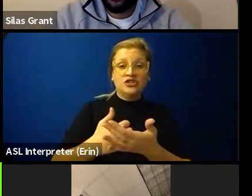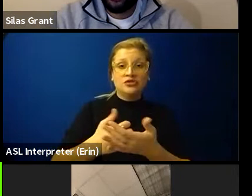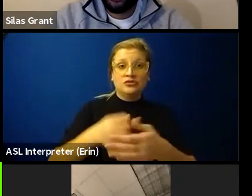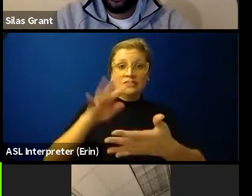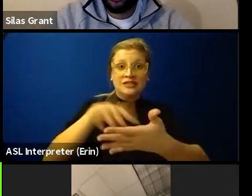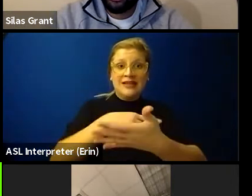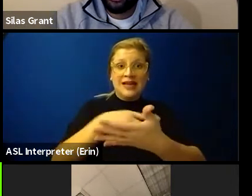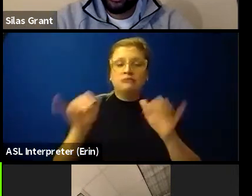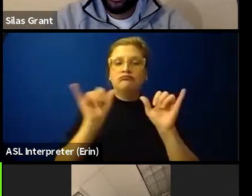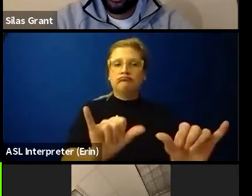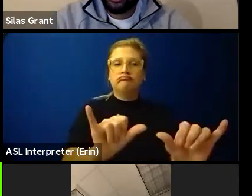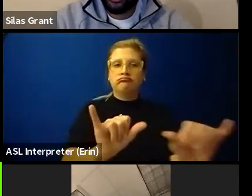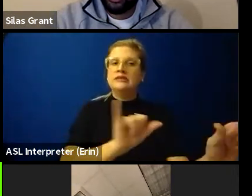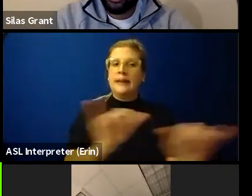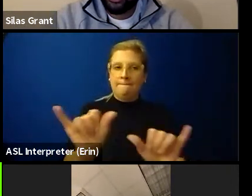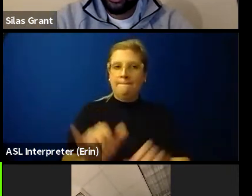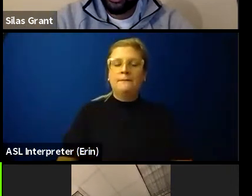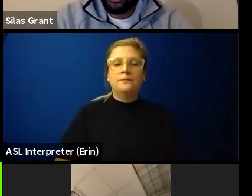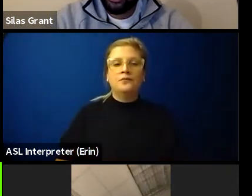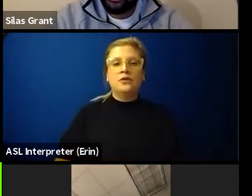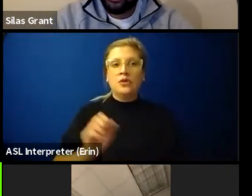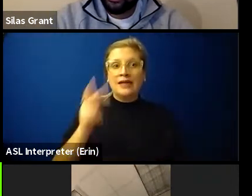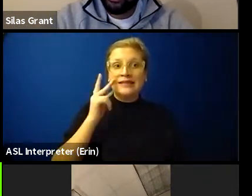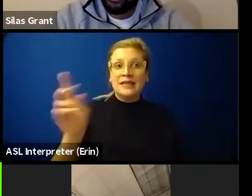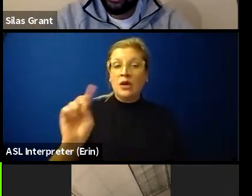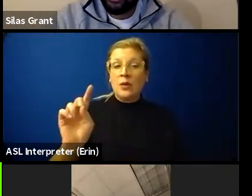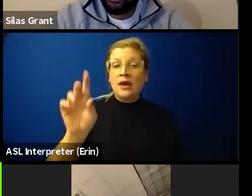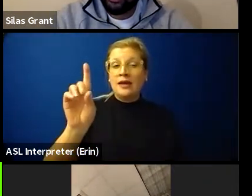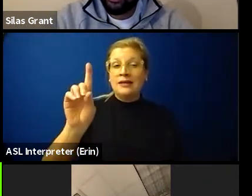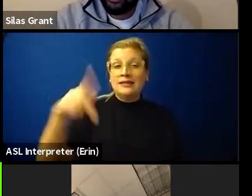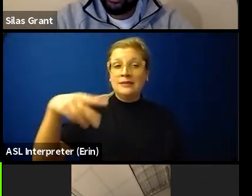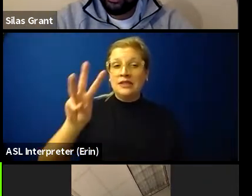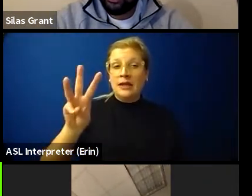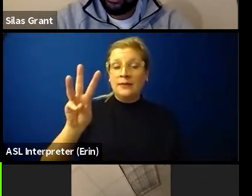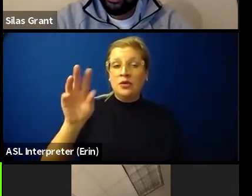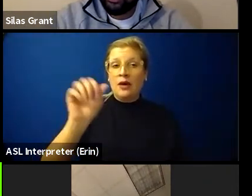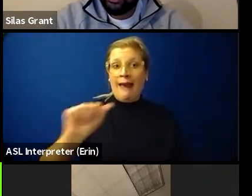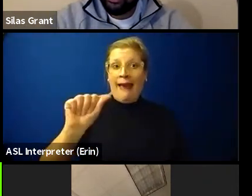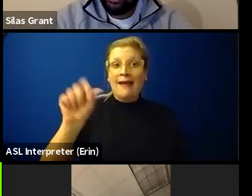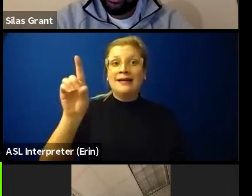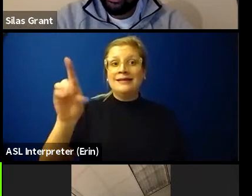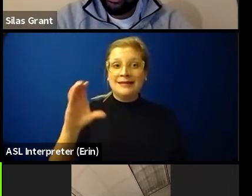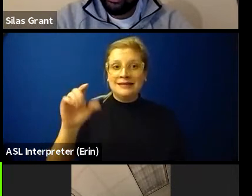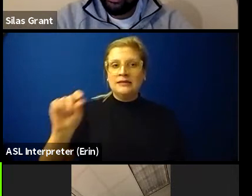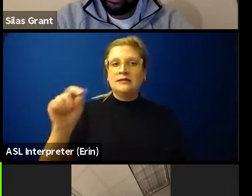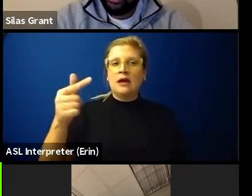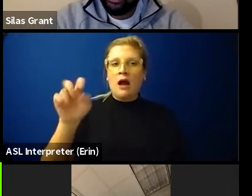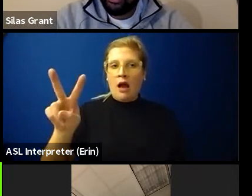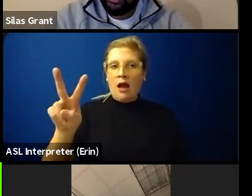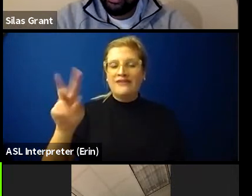frequently asked questions can be found at dpw.dc.gov service